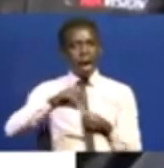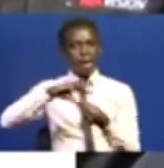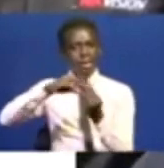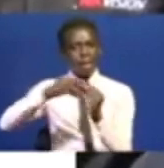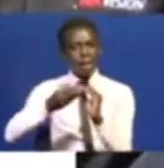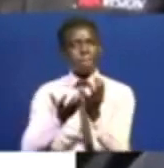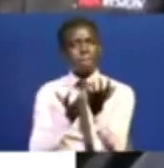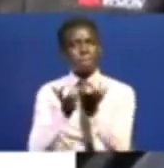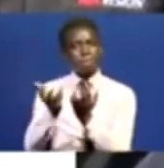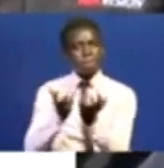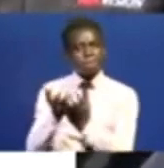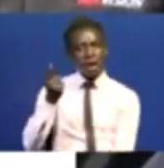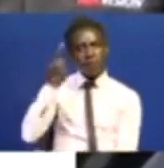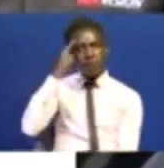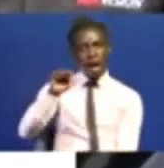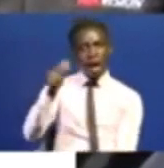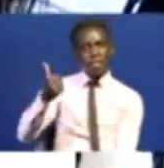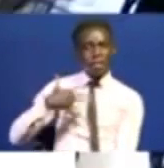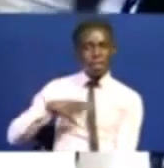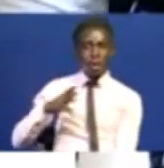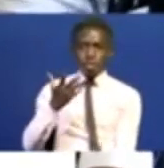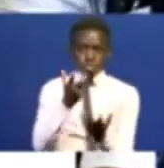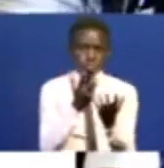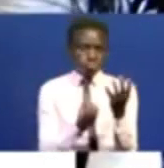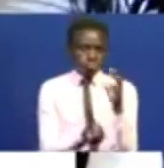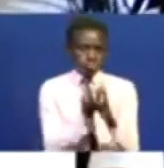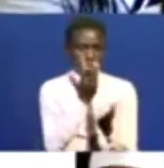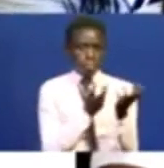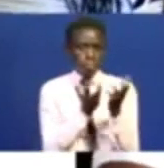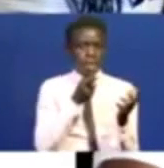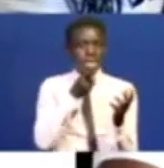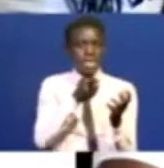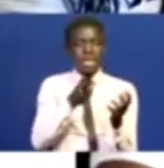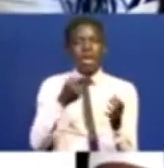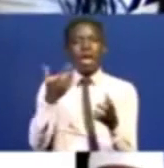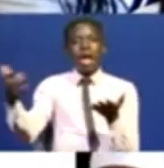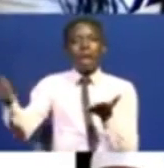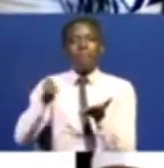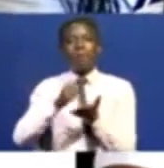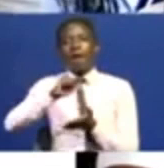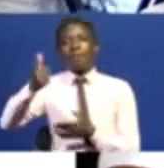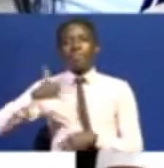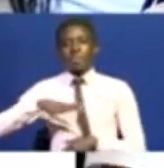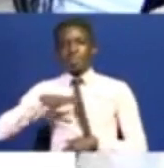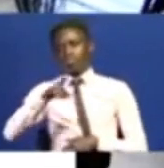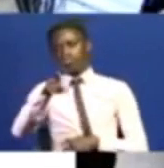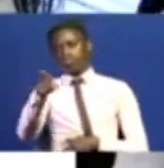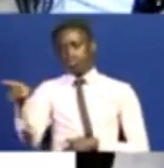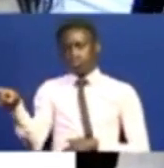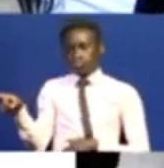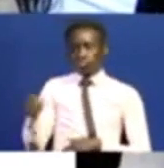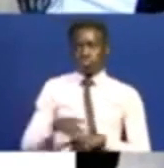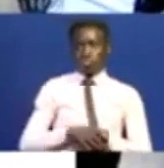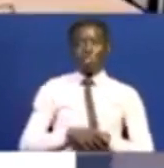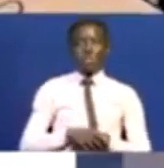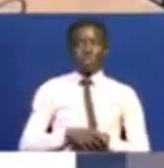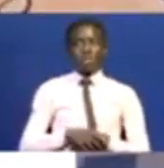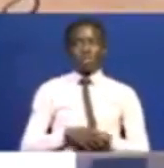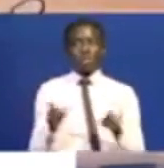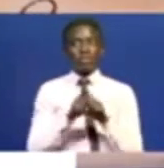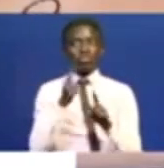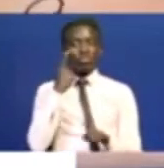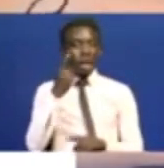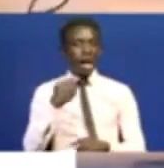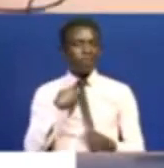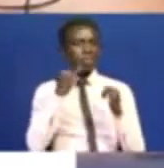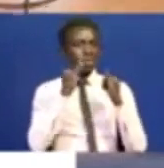that create employment for other people. Kenya has already rolled out an ambitious digital jobs program dubbed Ajira